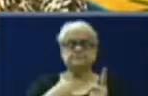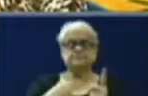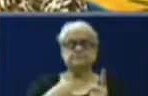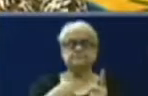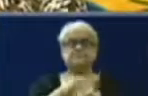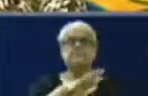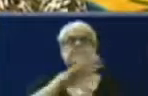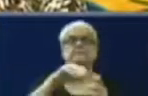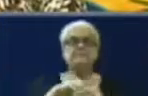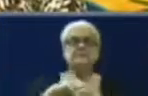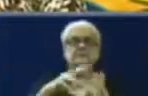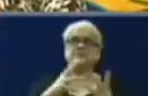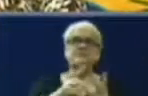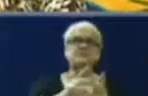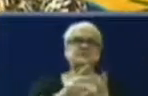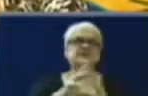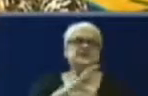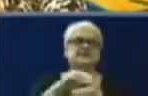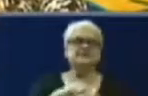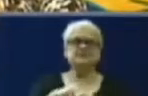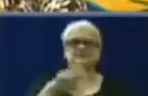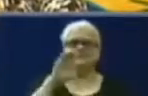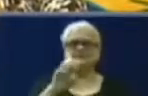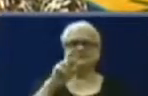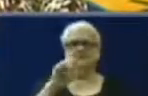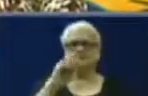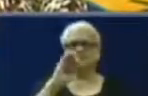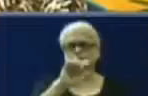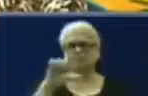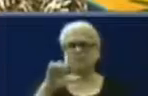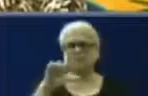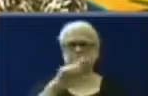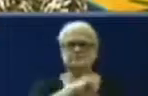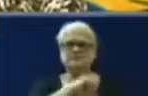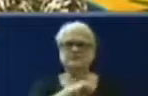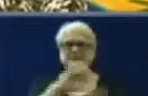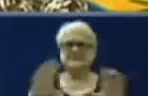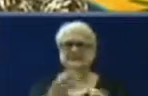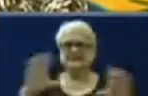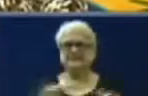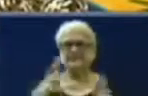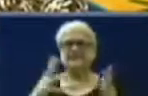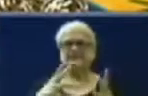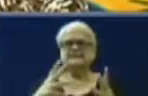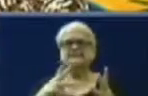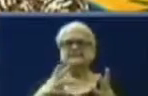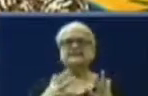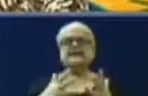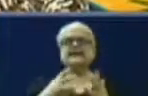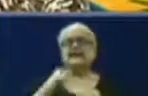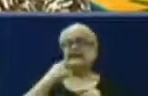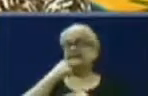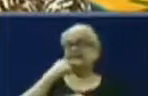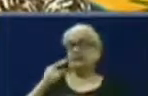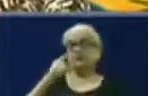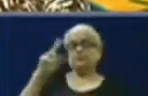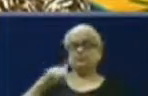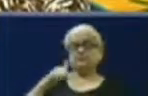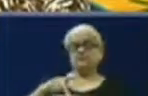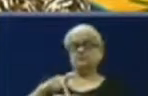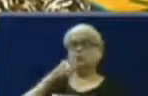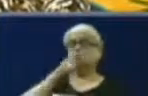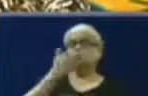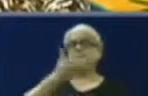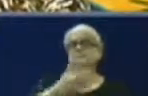participated in criminal activity and notify the school principal so that they knew who was in their building. And then I have worked kind of in